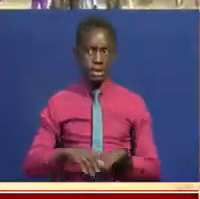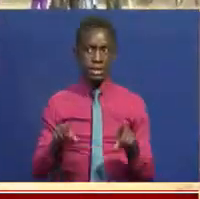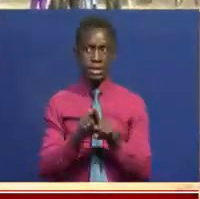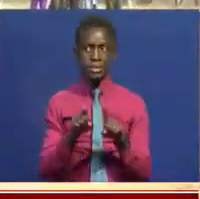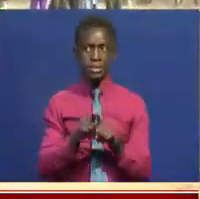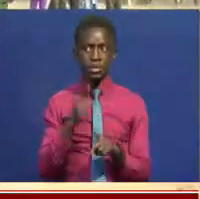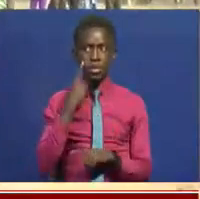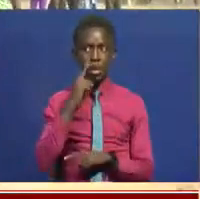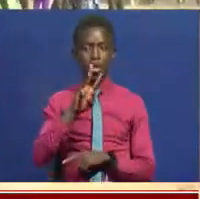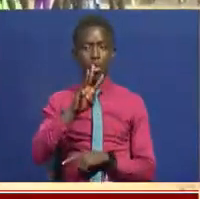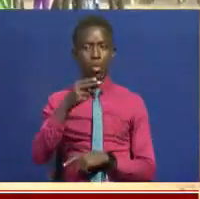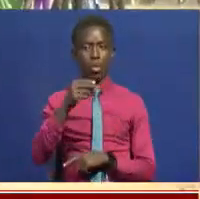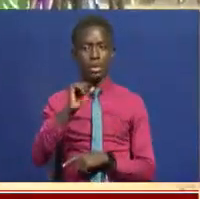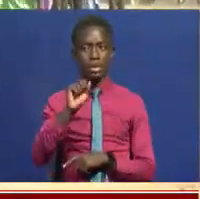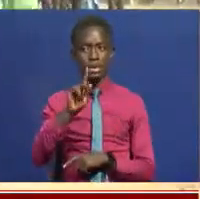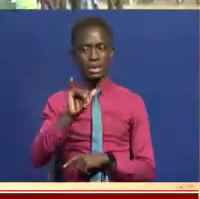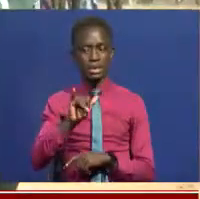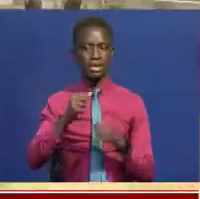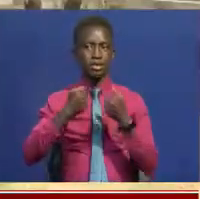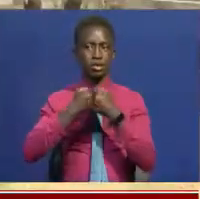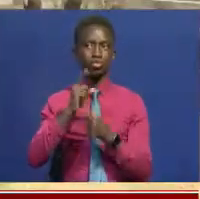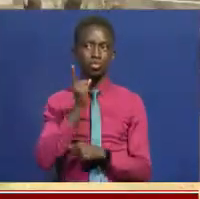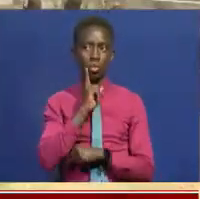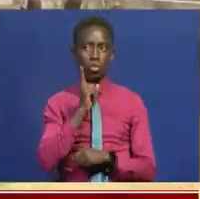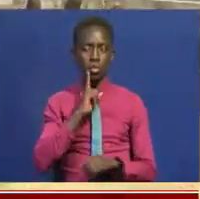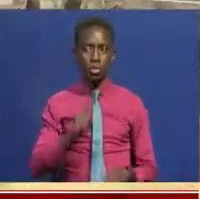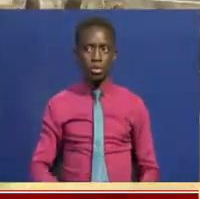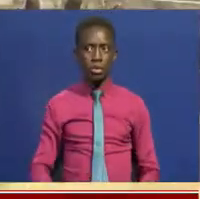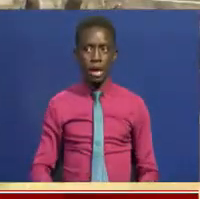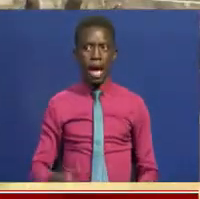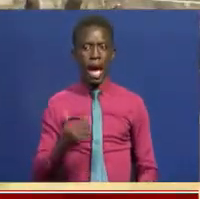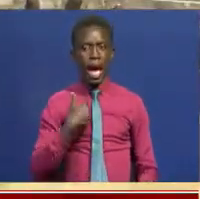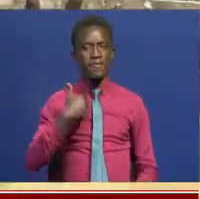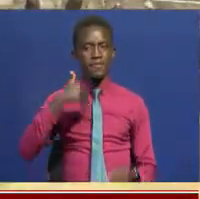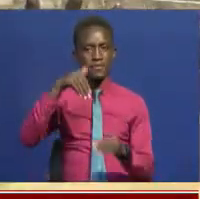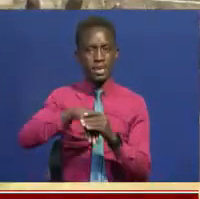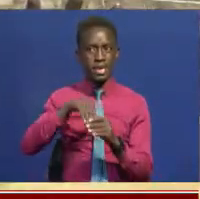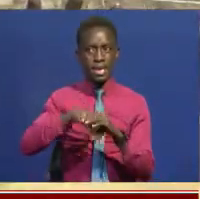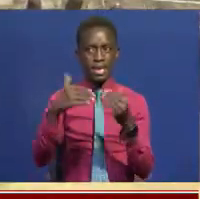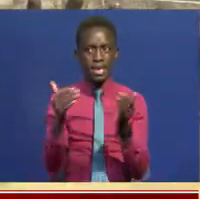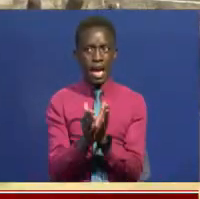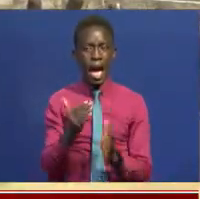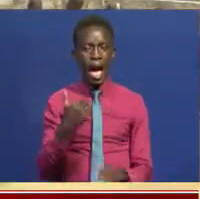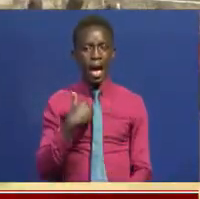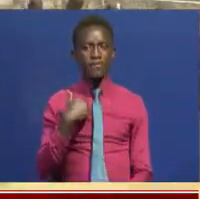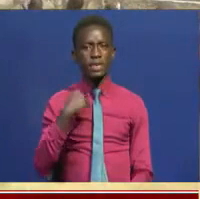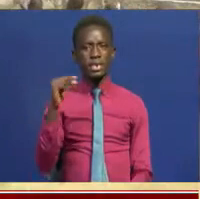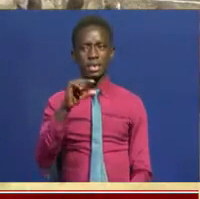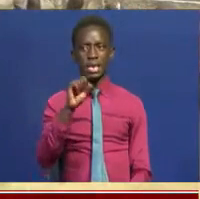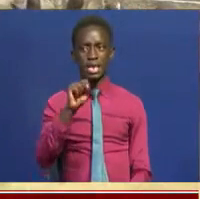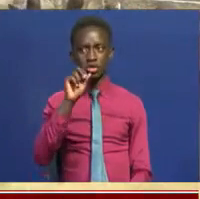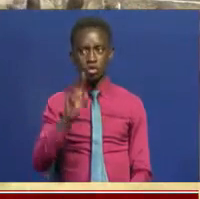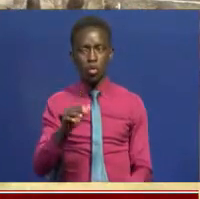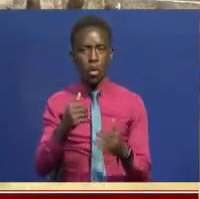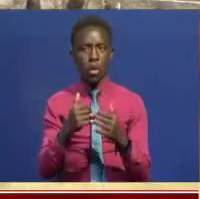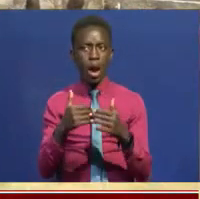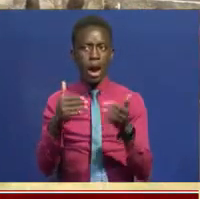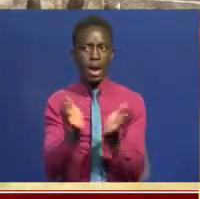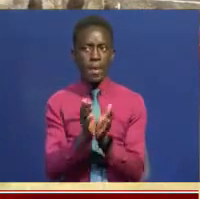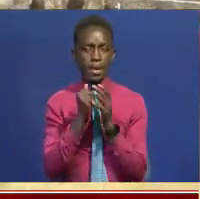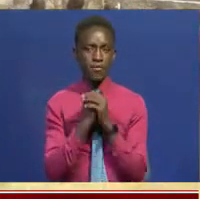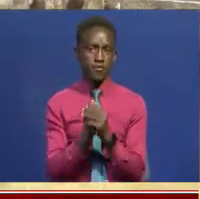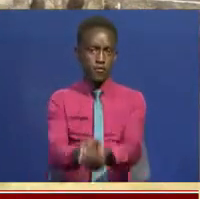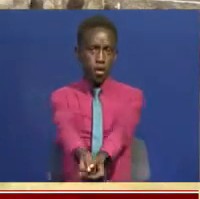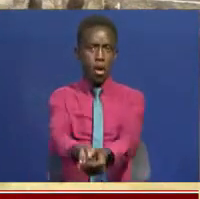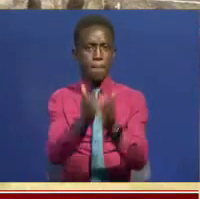will face the Whiskey and Lima Companies tomorrow. We are having intercompanies, which are the GSU companies volleyball. It